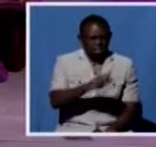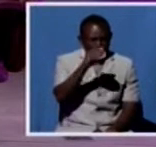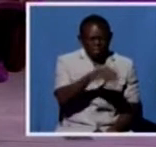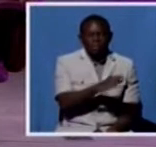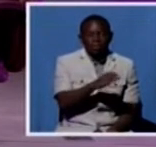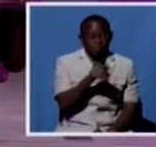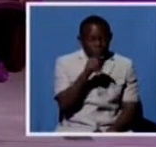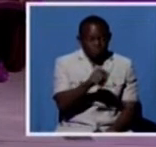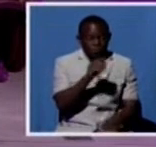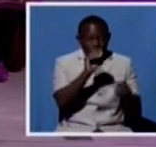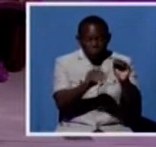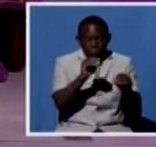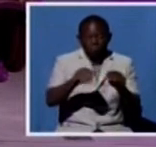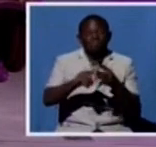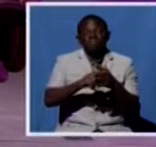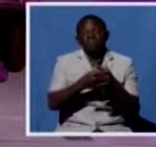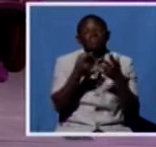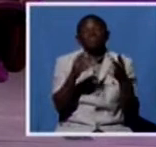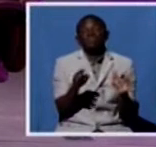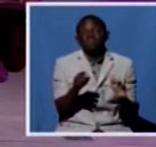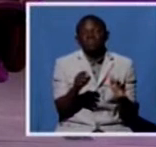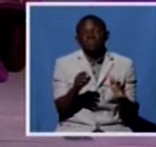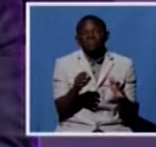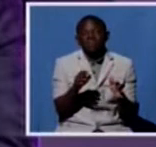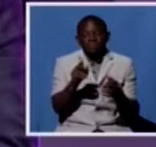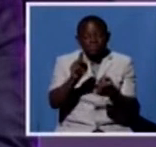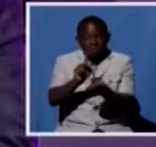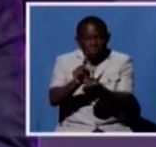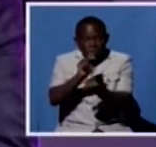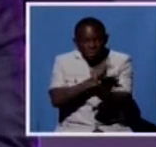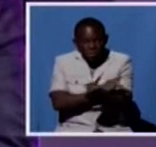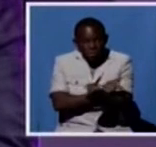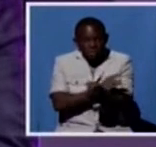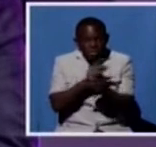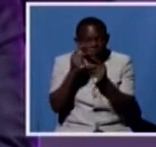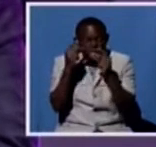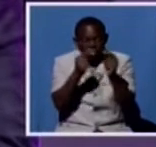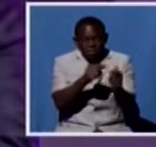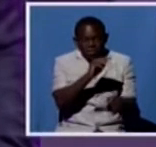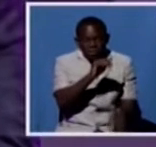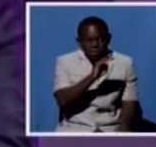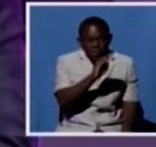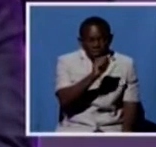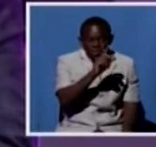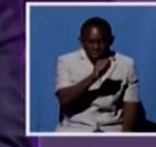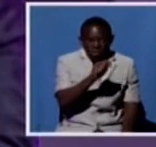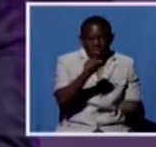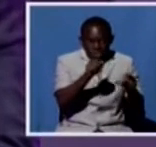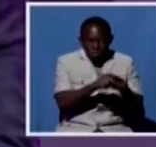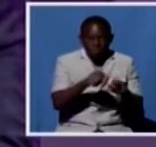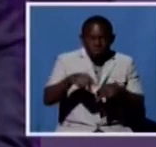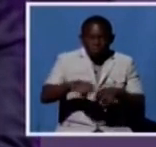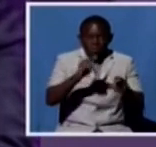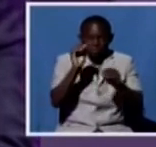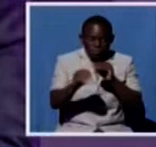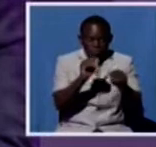go to Kasama, Tumbala, we've got a toll station at Katesh. As we speak now, potholes on that section have